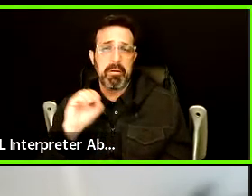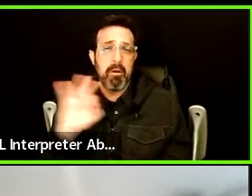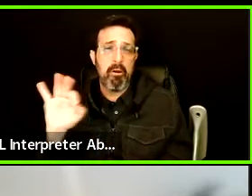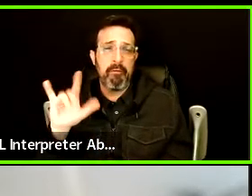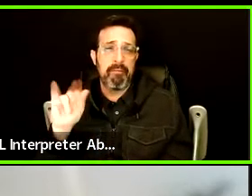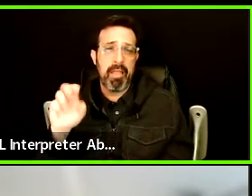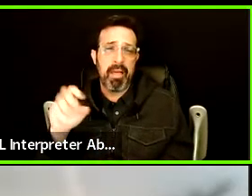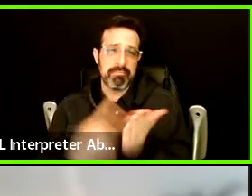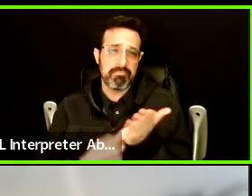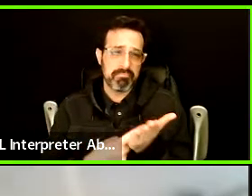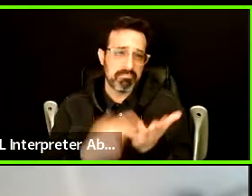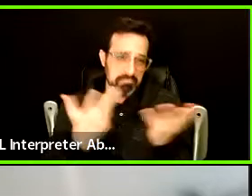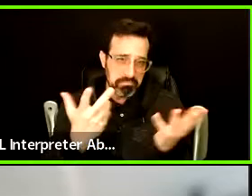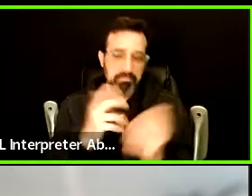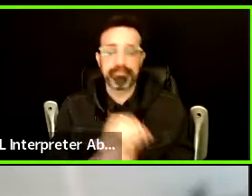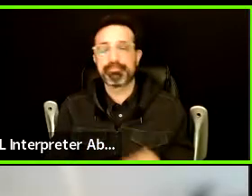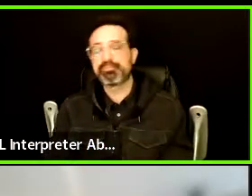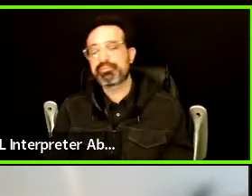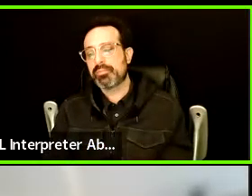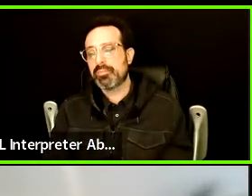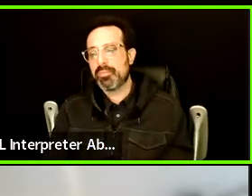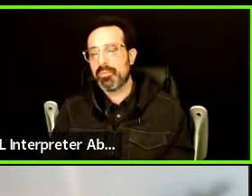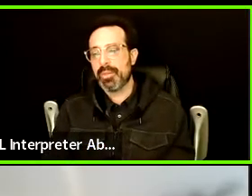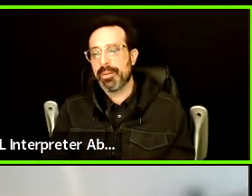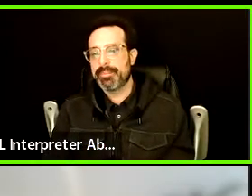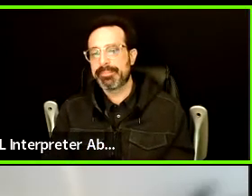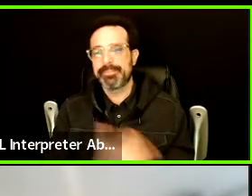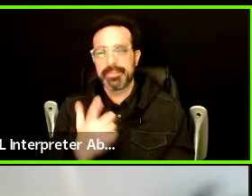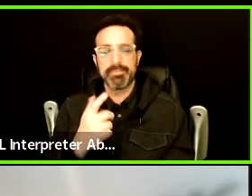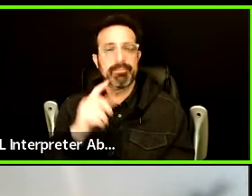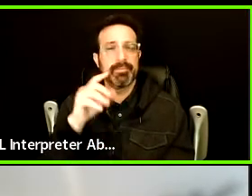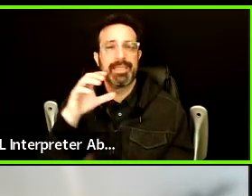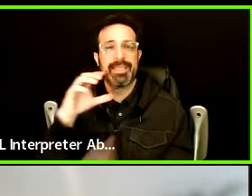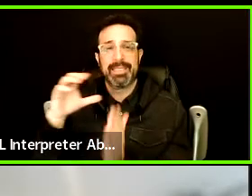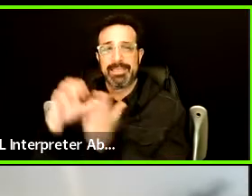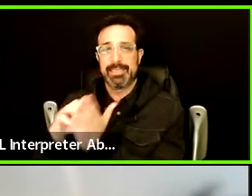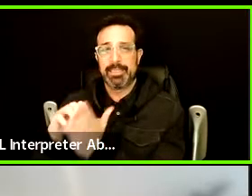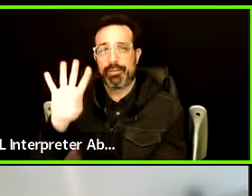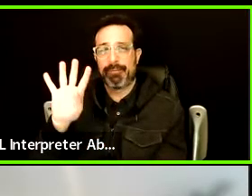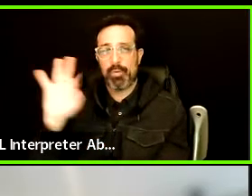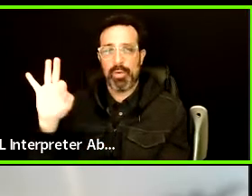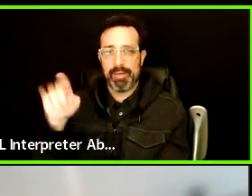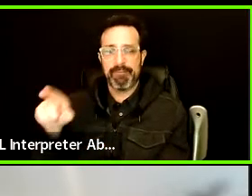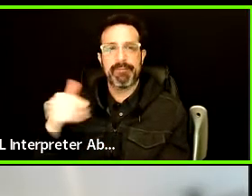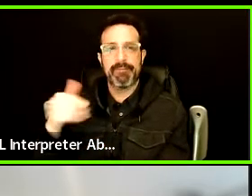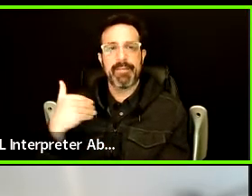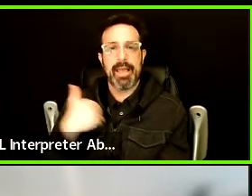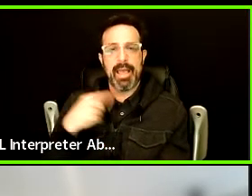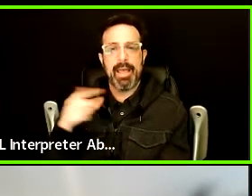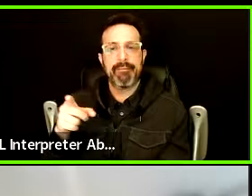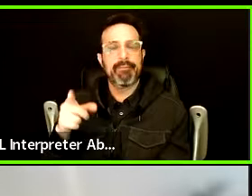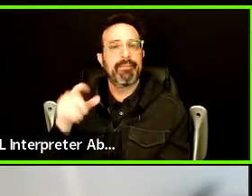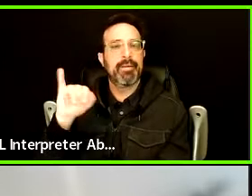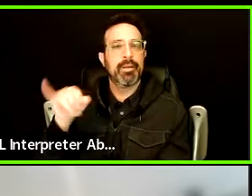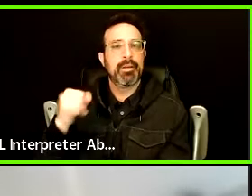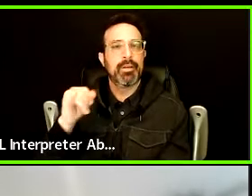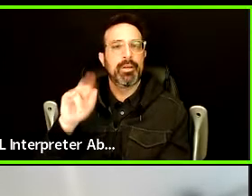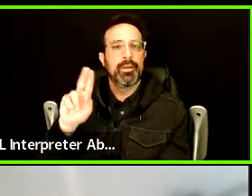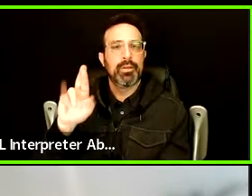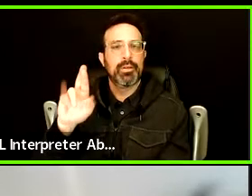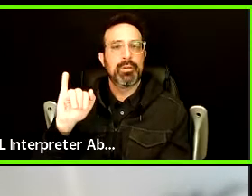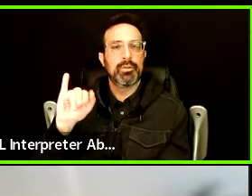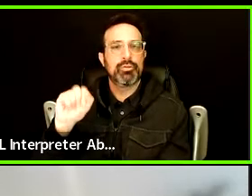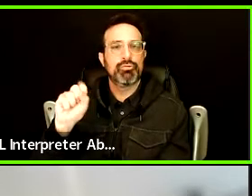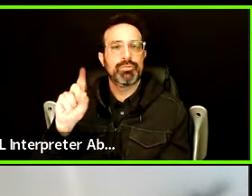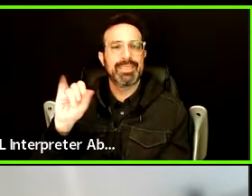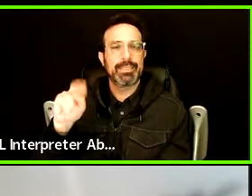well. But for the most part, so Section 4F would have an official with jurisdiction that relates to that specific